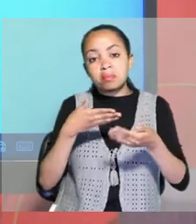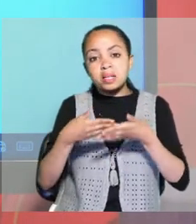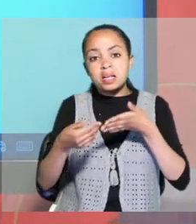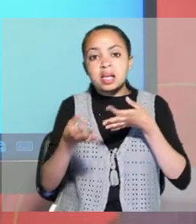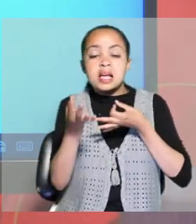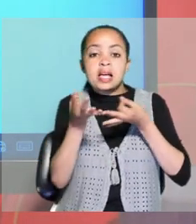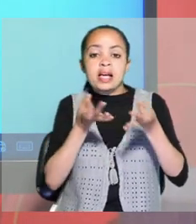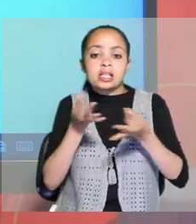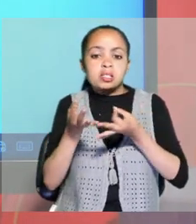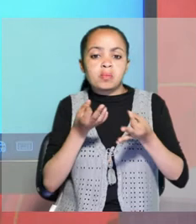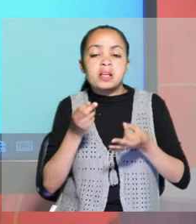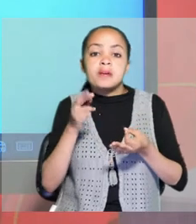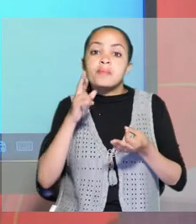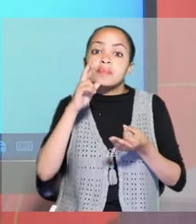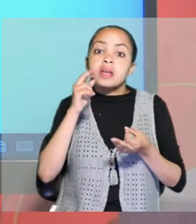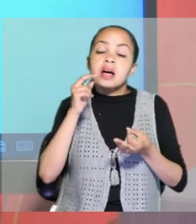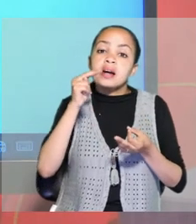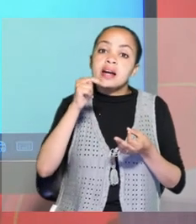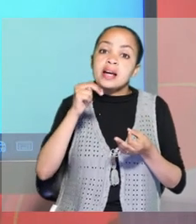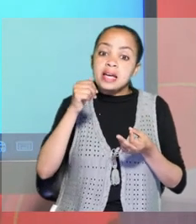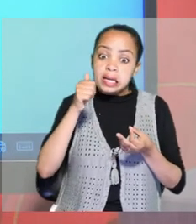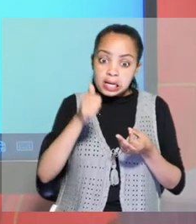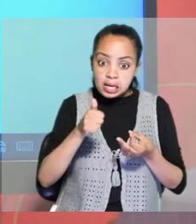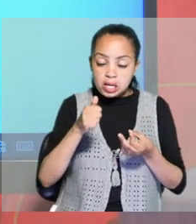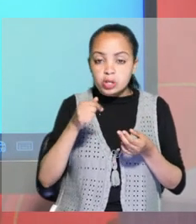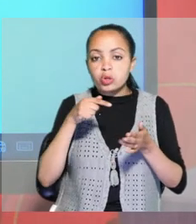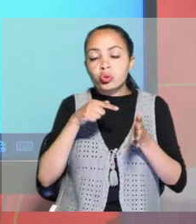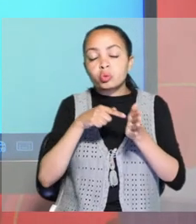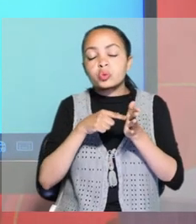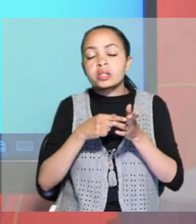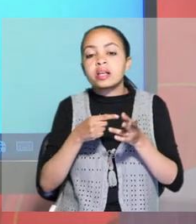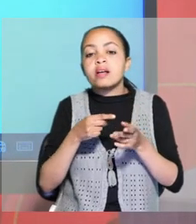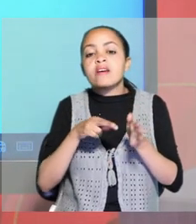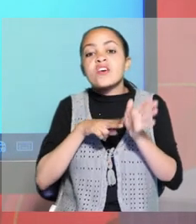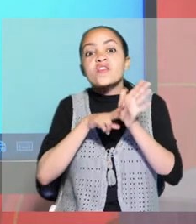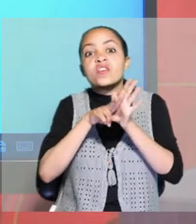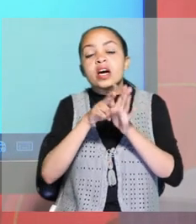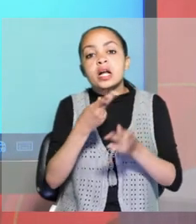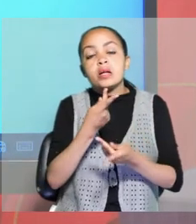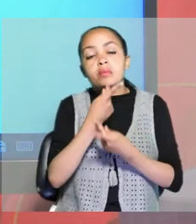express this RNA into that of a viral protein.